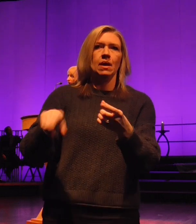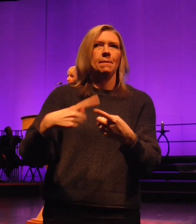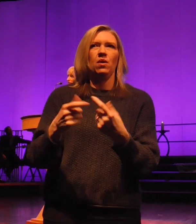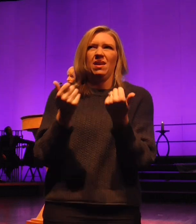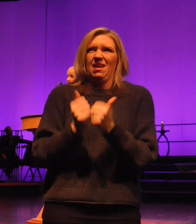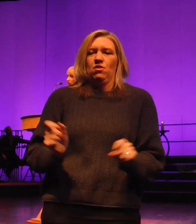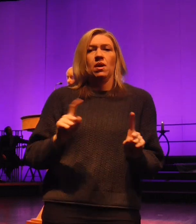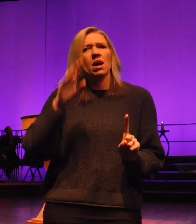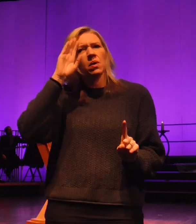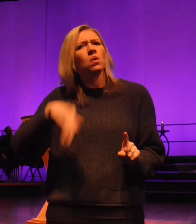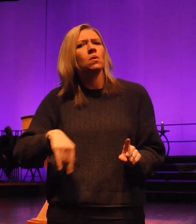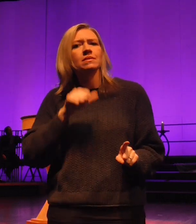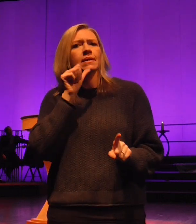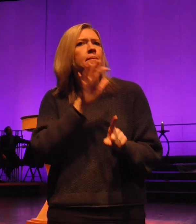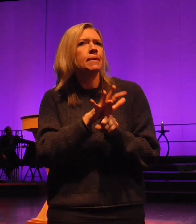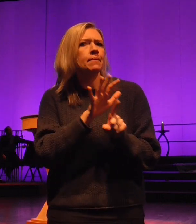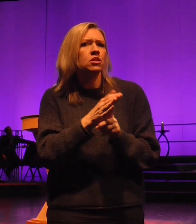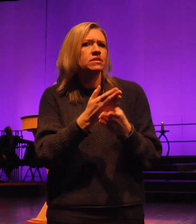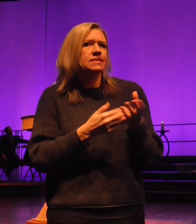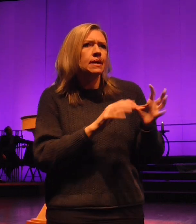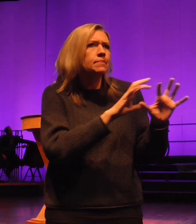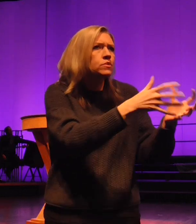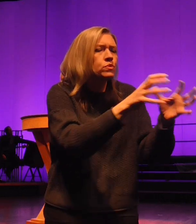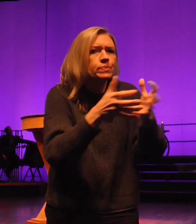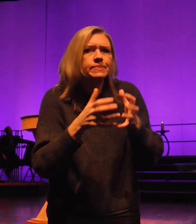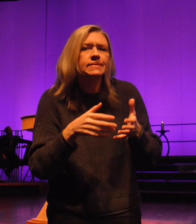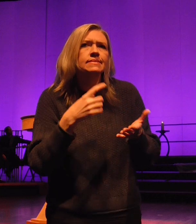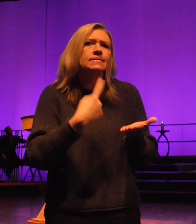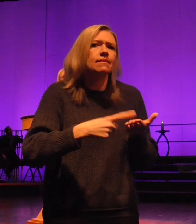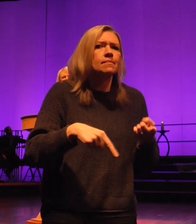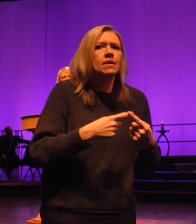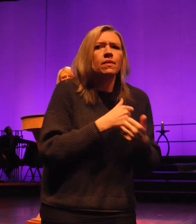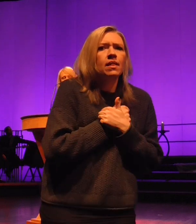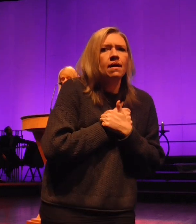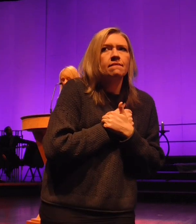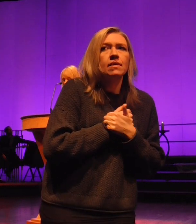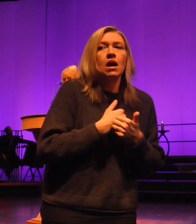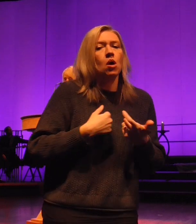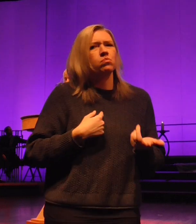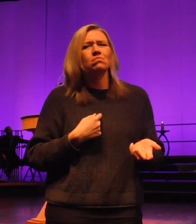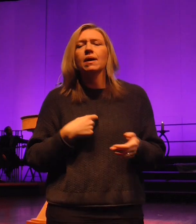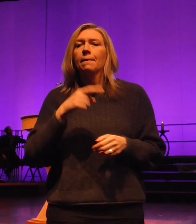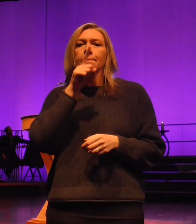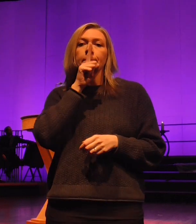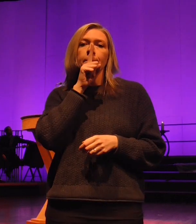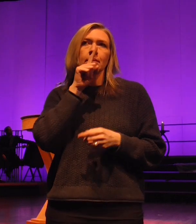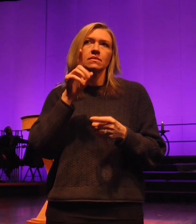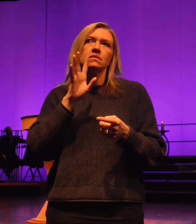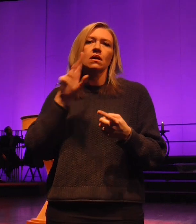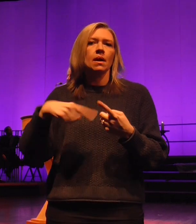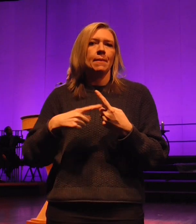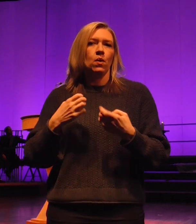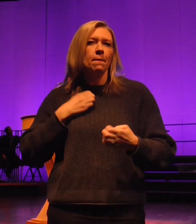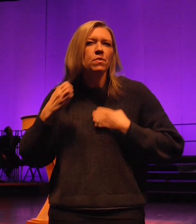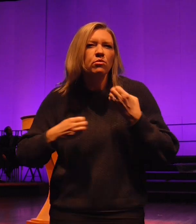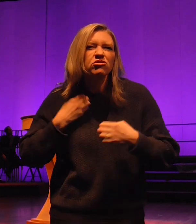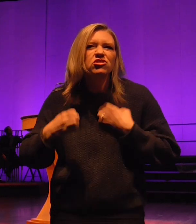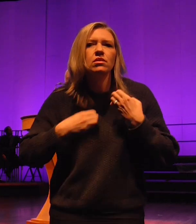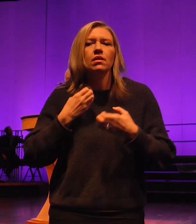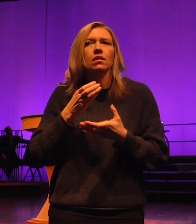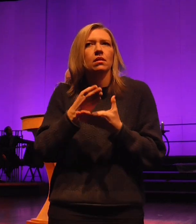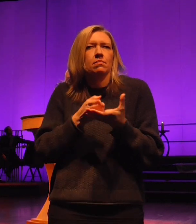isn't popular to talk about in some circles today, and I'm not talking about emotional bosh when I talk about